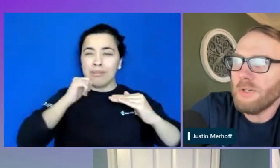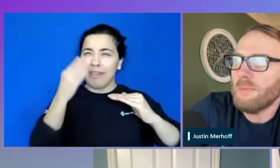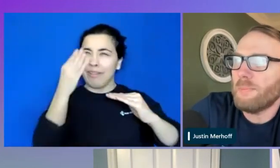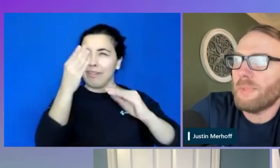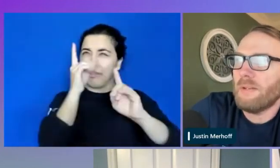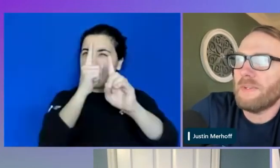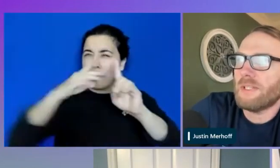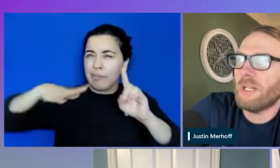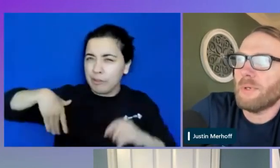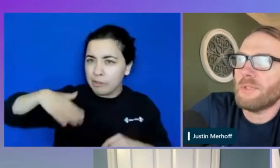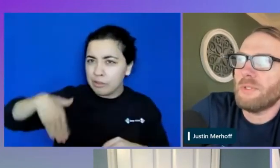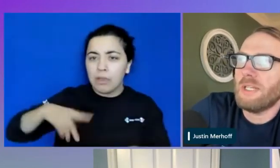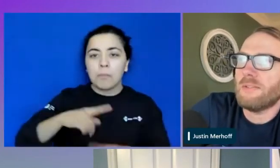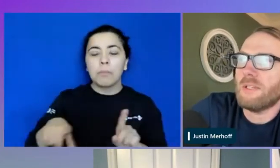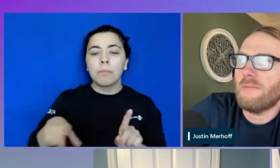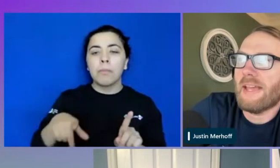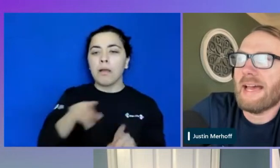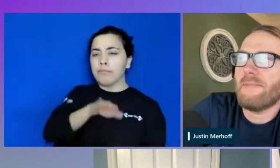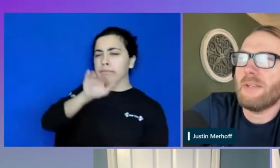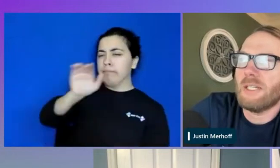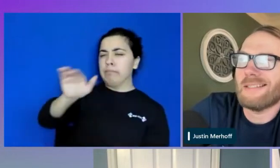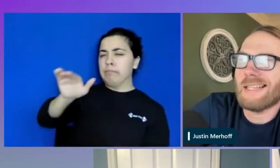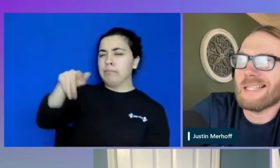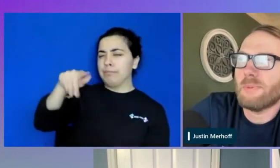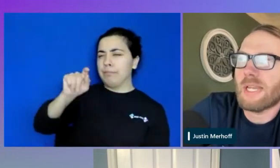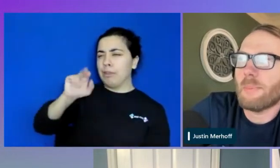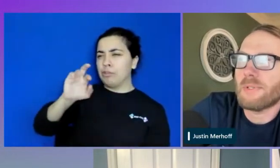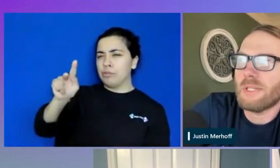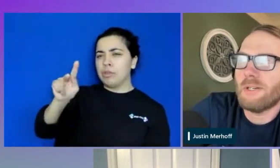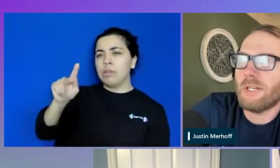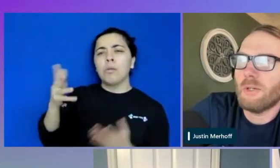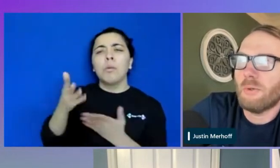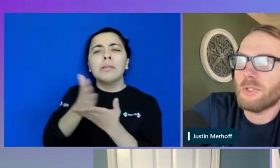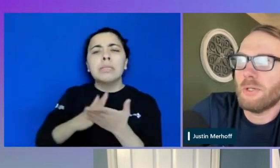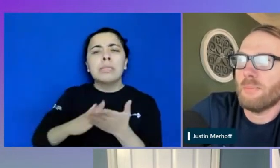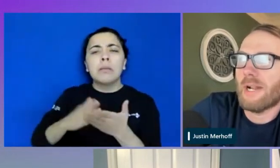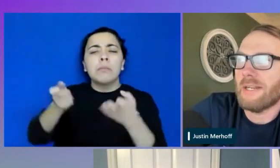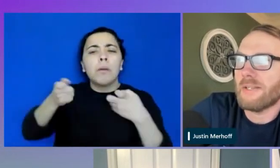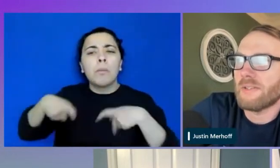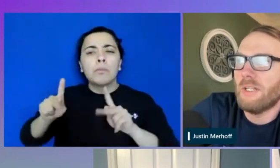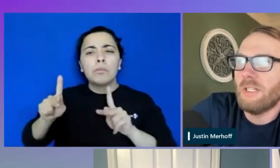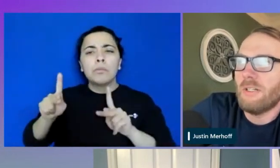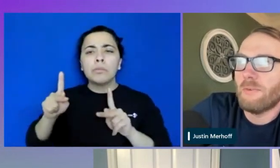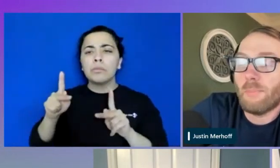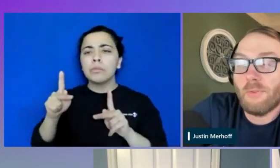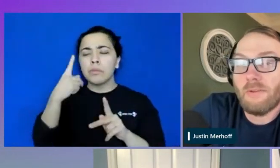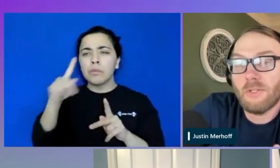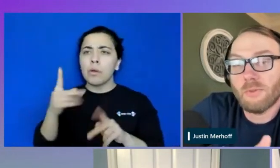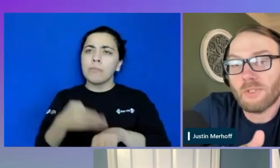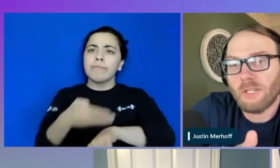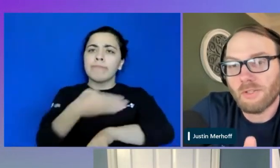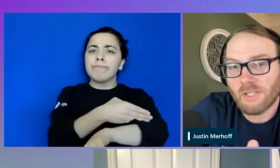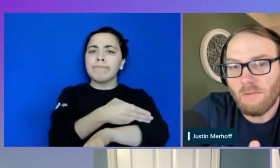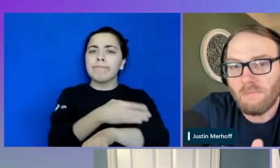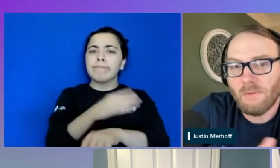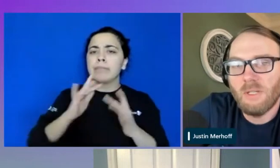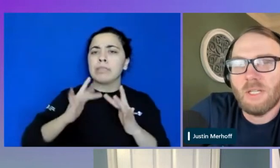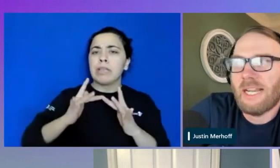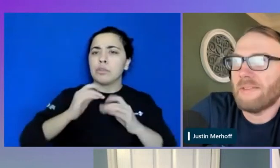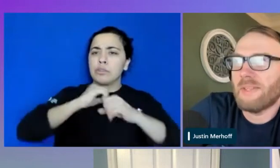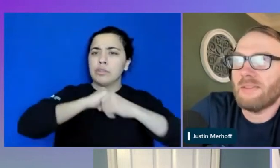Patrick, what are some benefits and opportunities of having accessible cybersecurity culture and practice for both individuals like